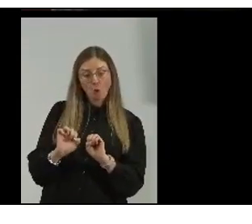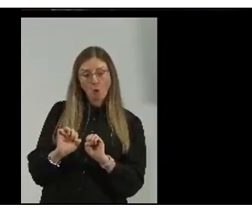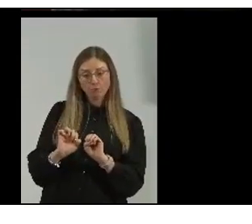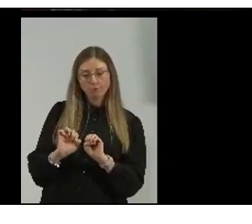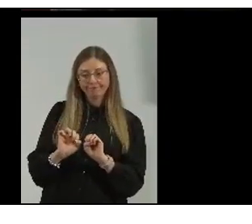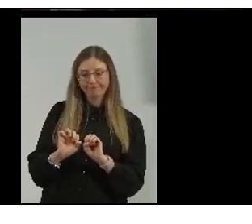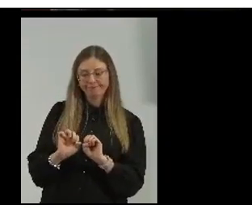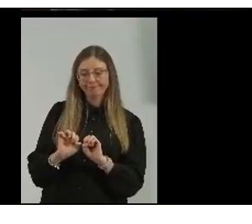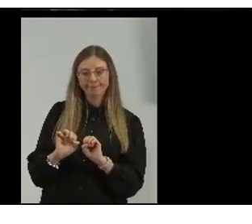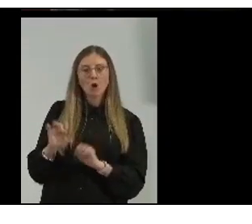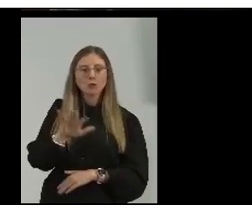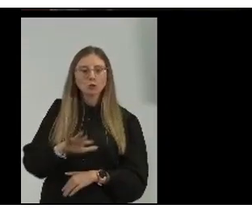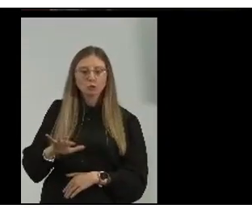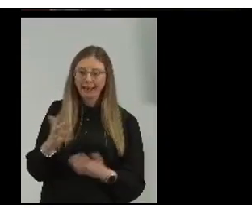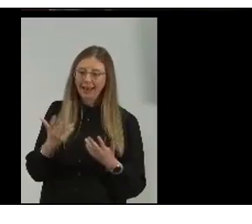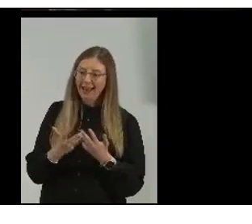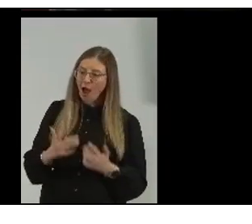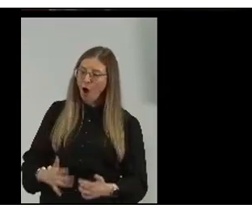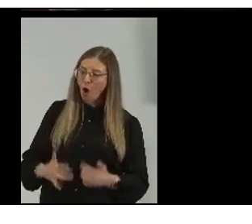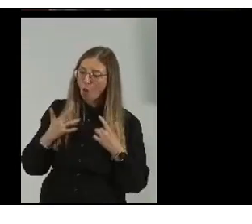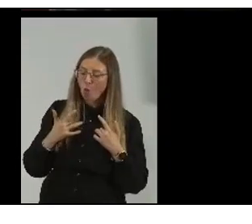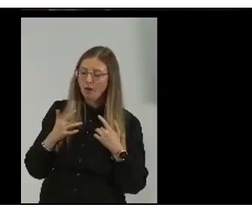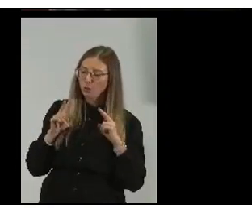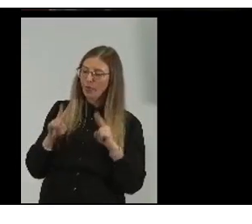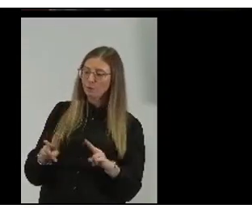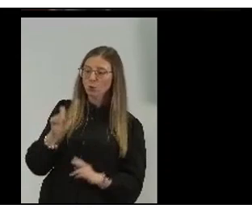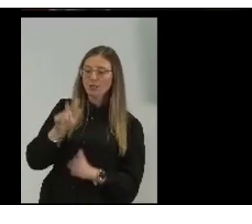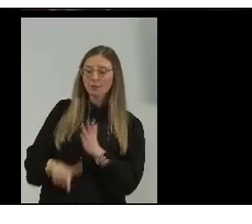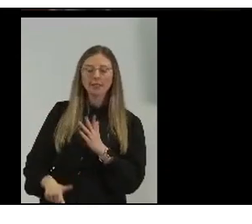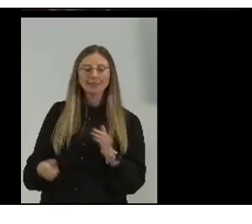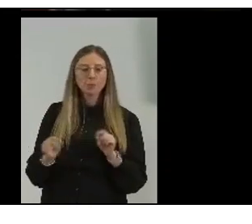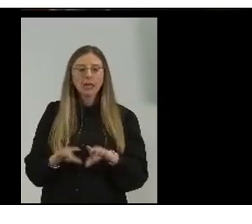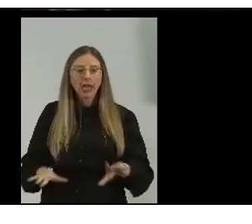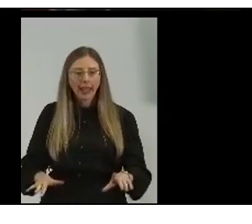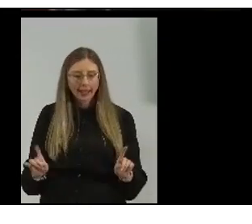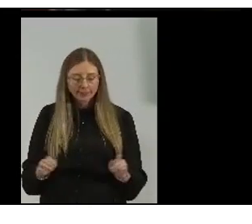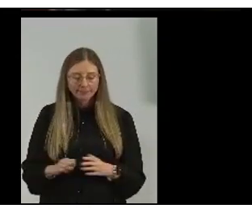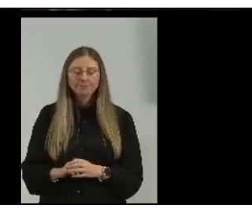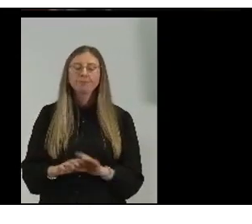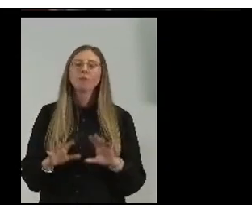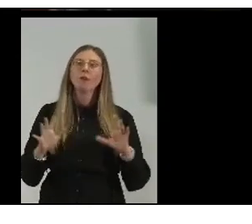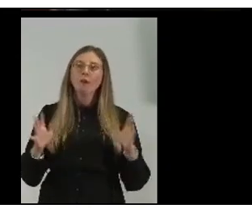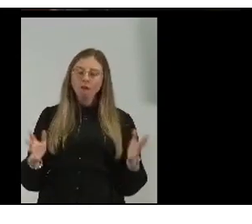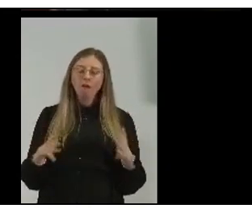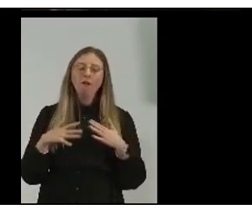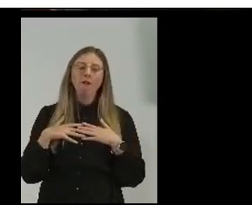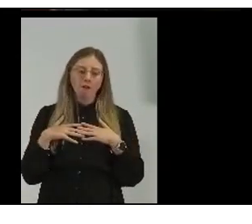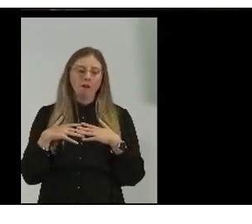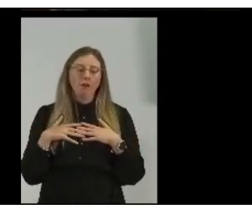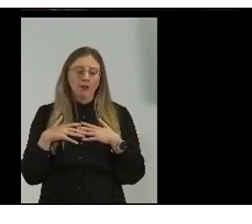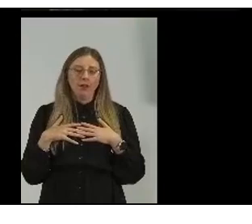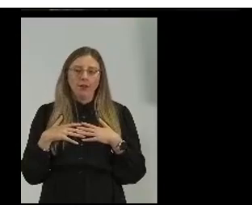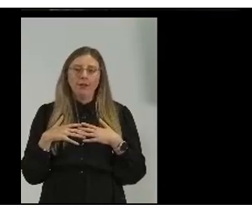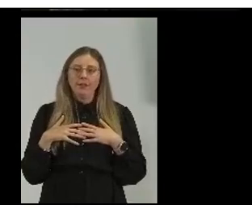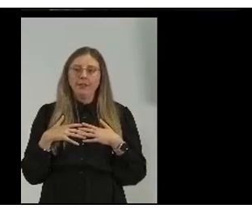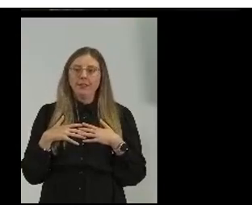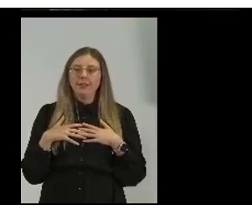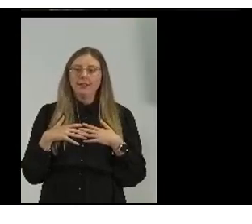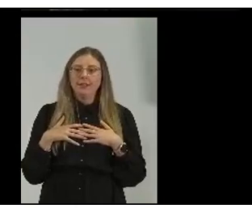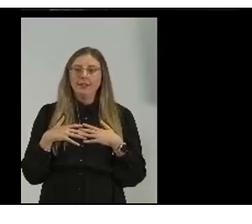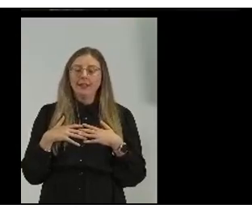and how does that impact the daily lives of people with disabilities? So while I'm talking is just part of